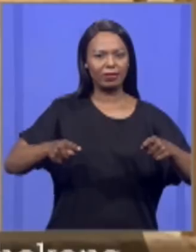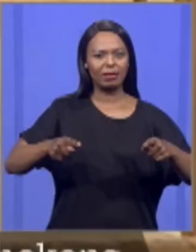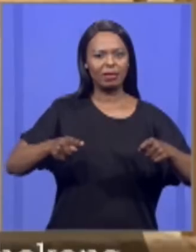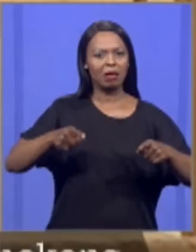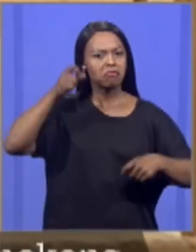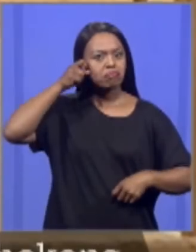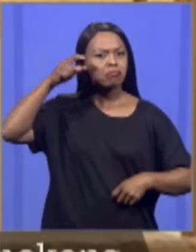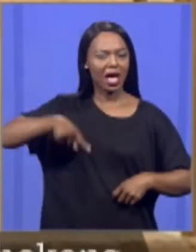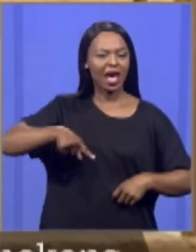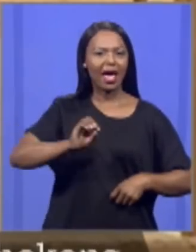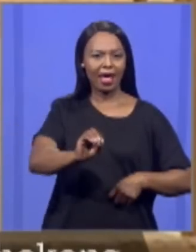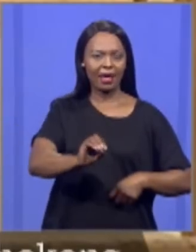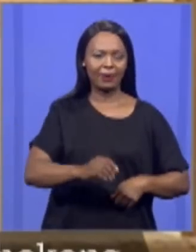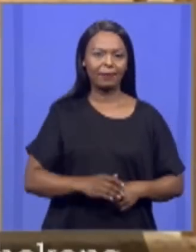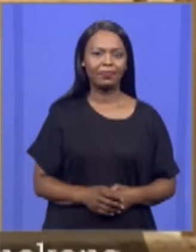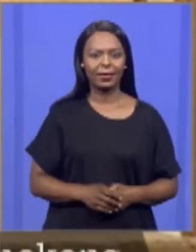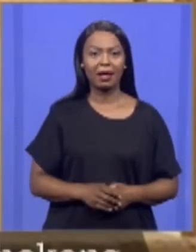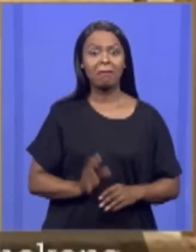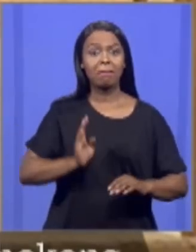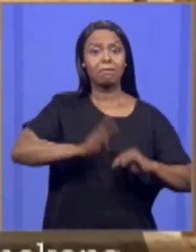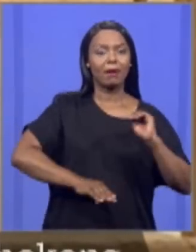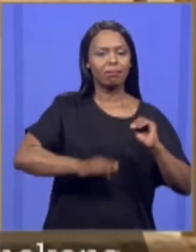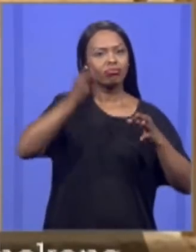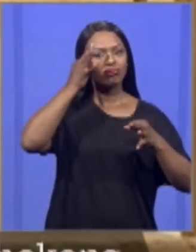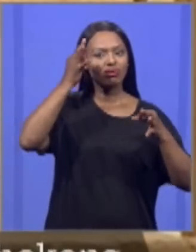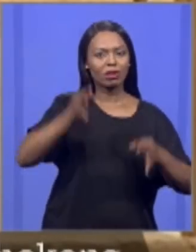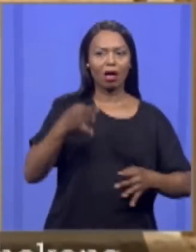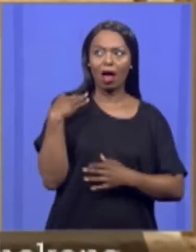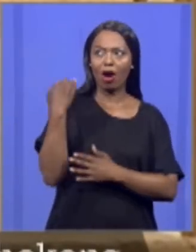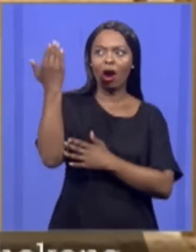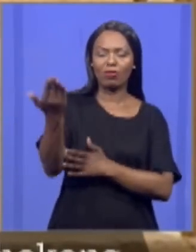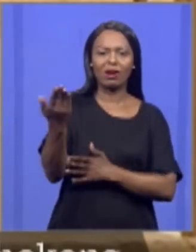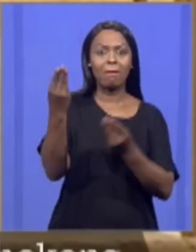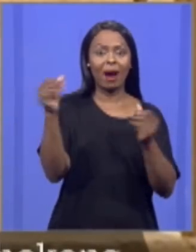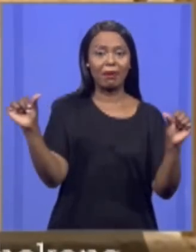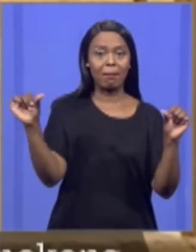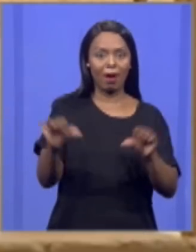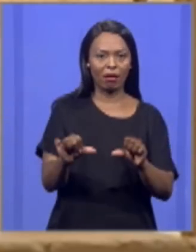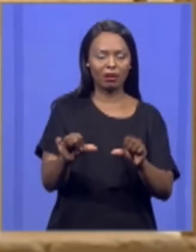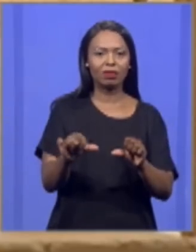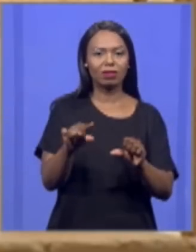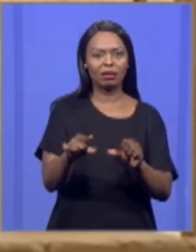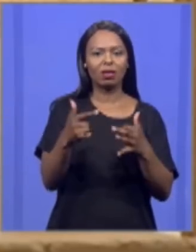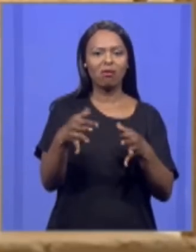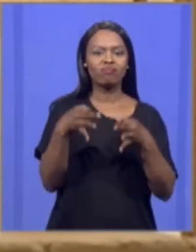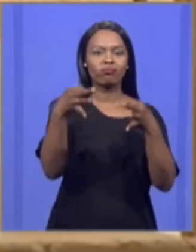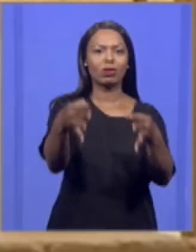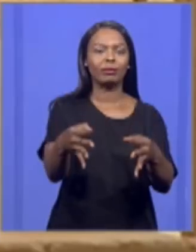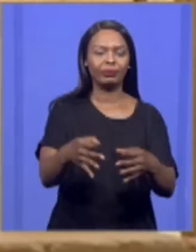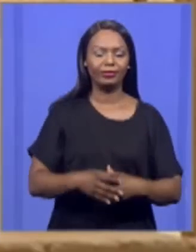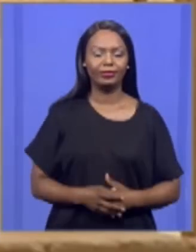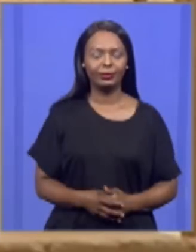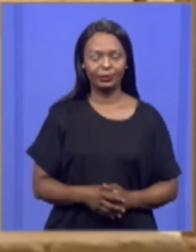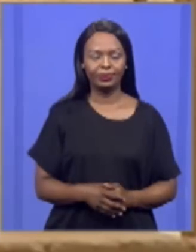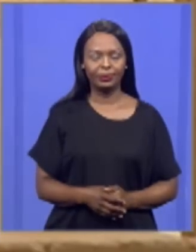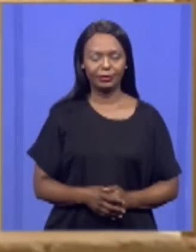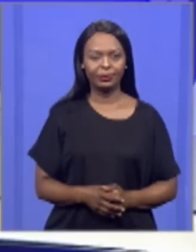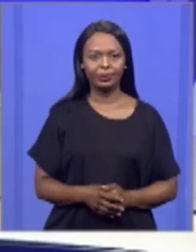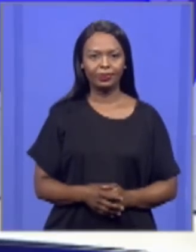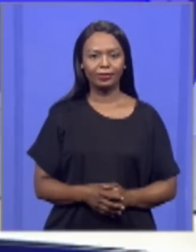activities. Sephetho sa katlholo malebana le kgopelo kgatlhanong le go bušetša morago mašeleng se šuthišitšwe.